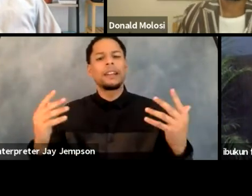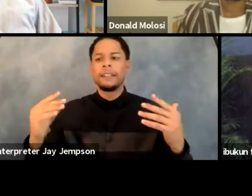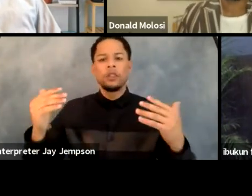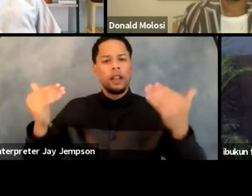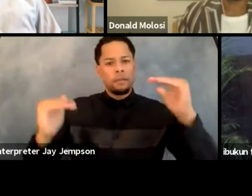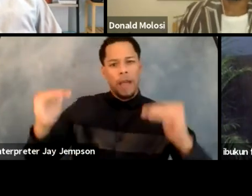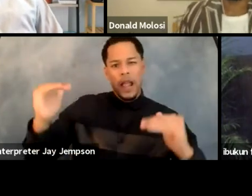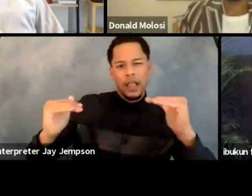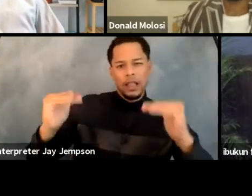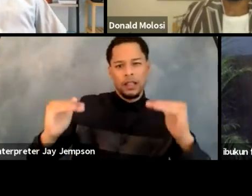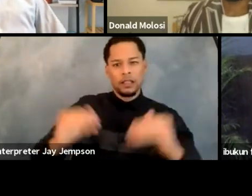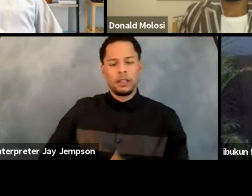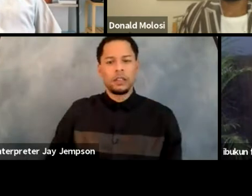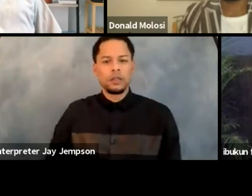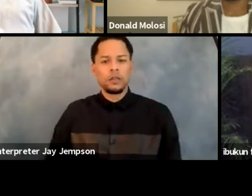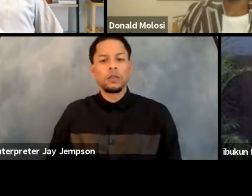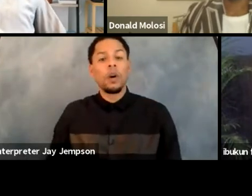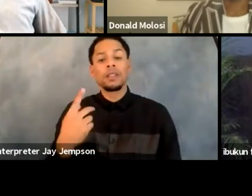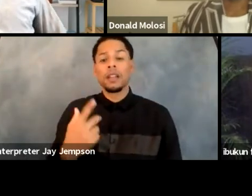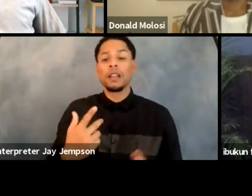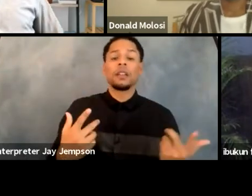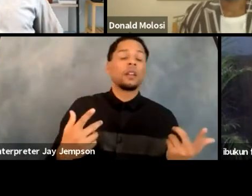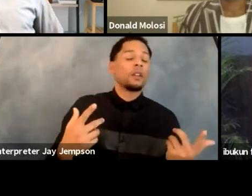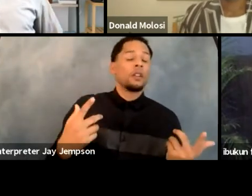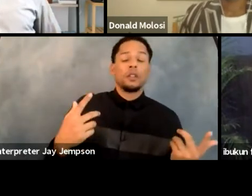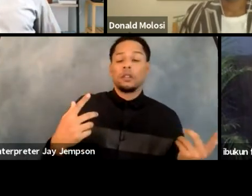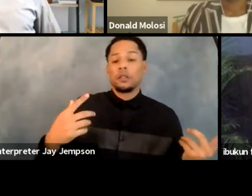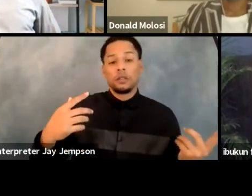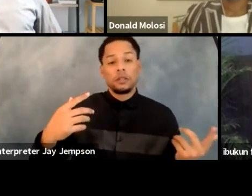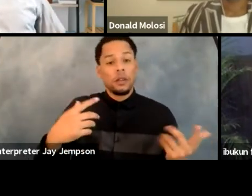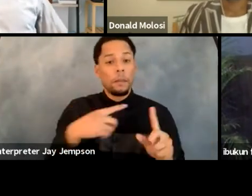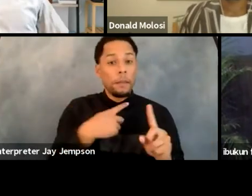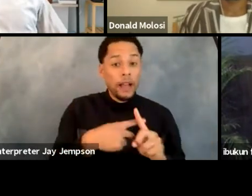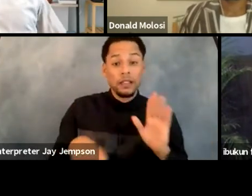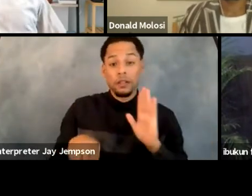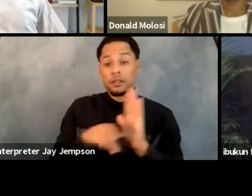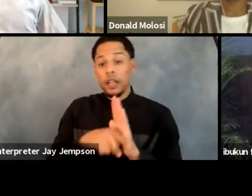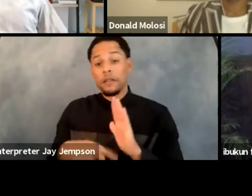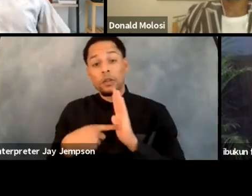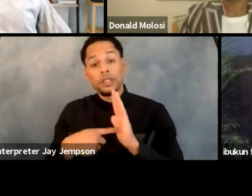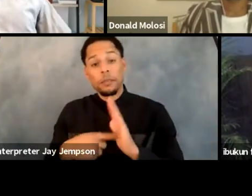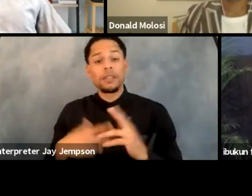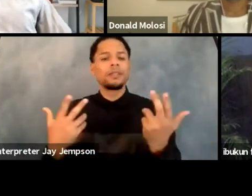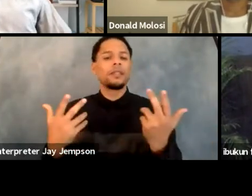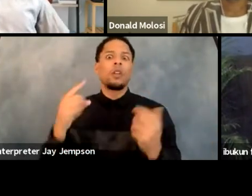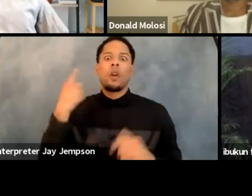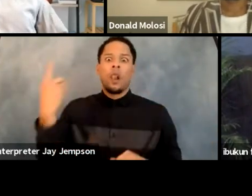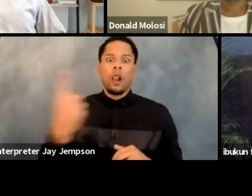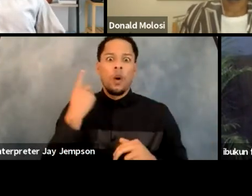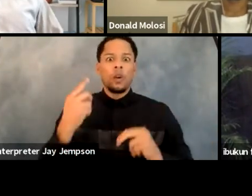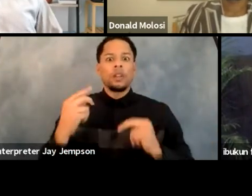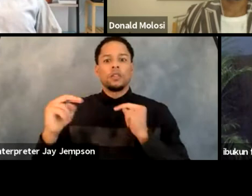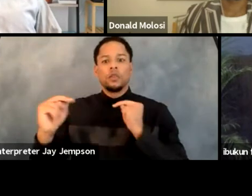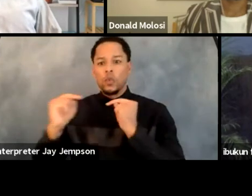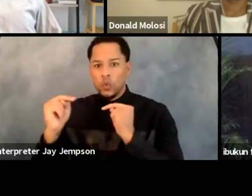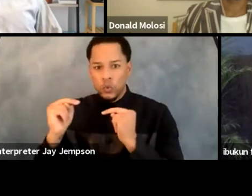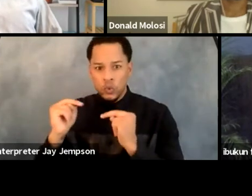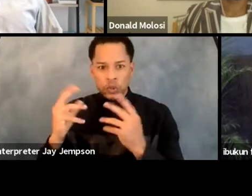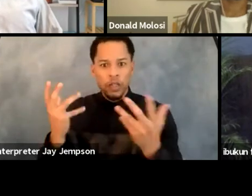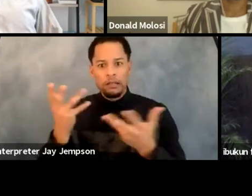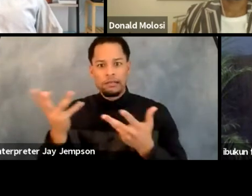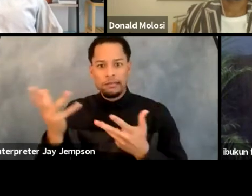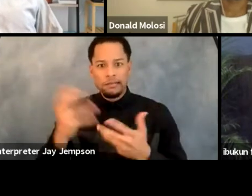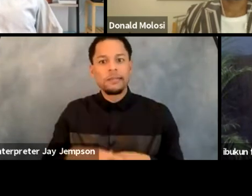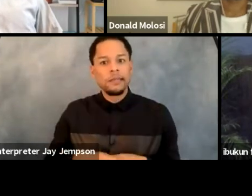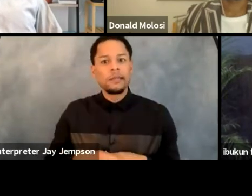advantages, you're constantly negotiating, which was what's different from working in the South African context of my, you